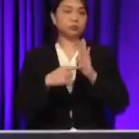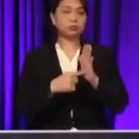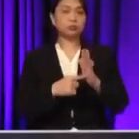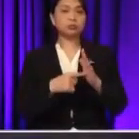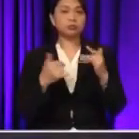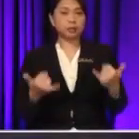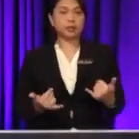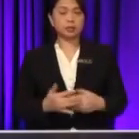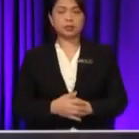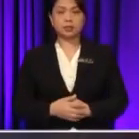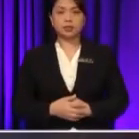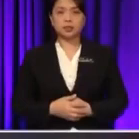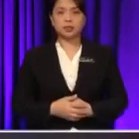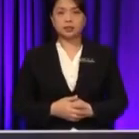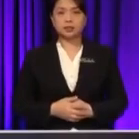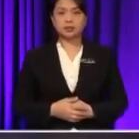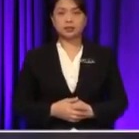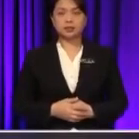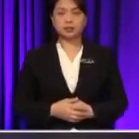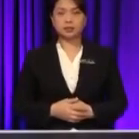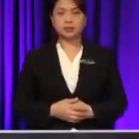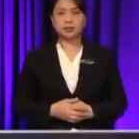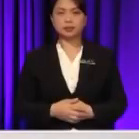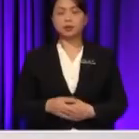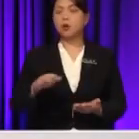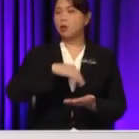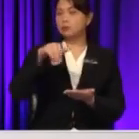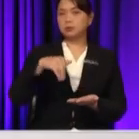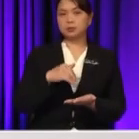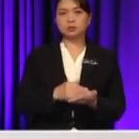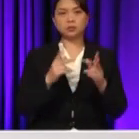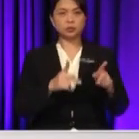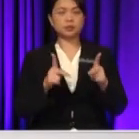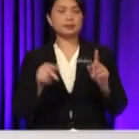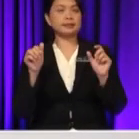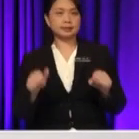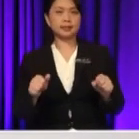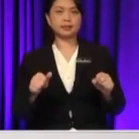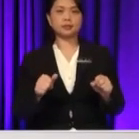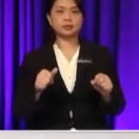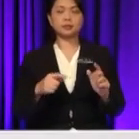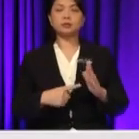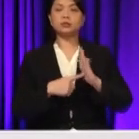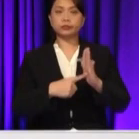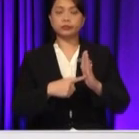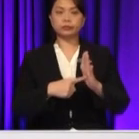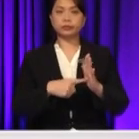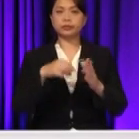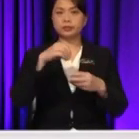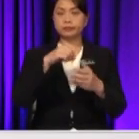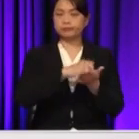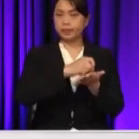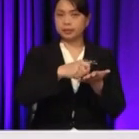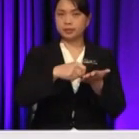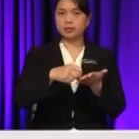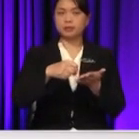my opinion, for today's lesson, our students actually managed to produce a piece of writing, regardless mm-hmm. whether it is long or